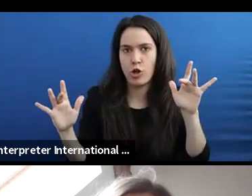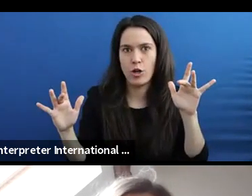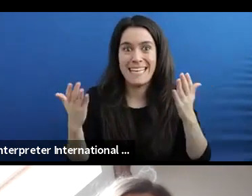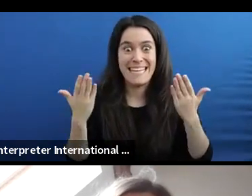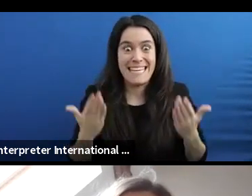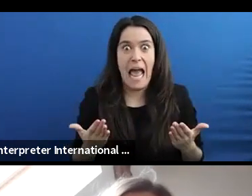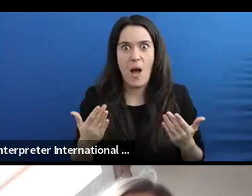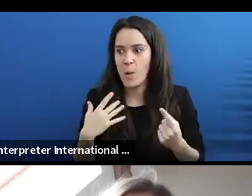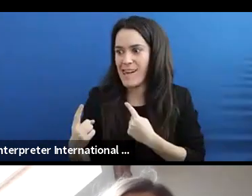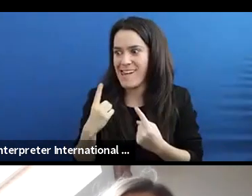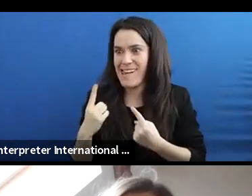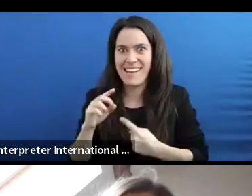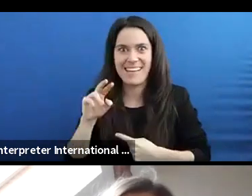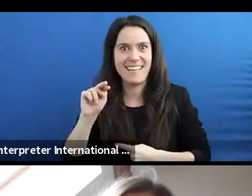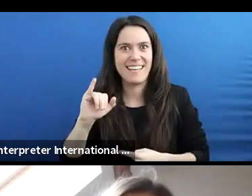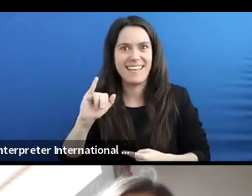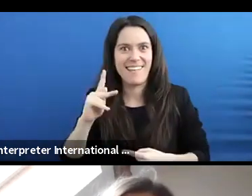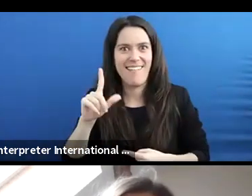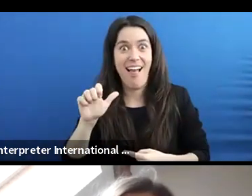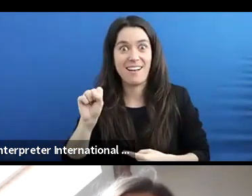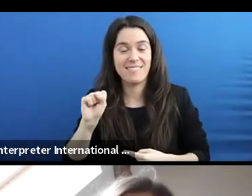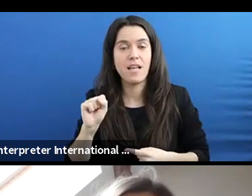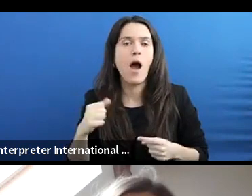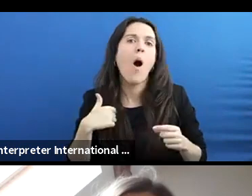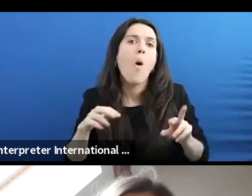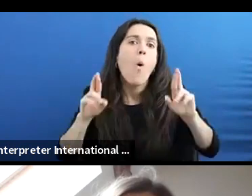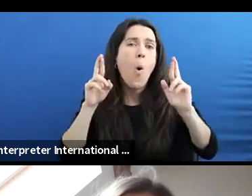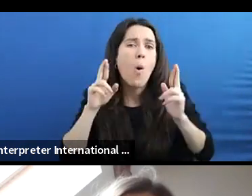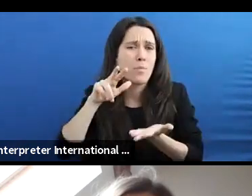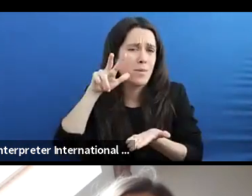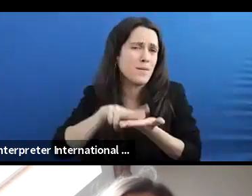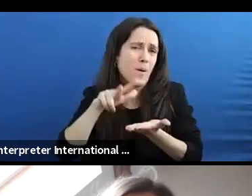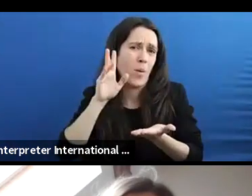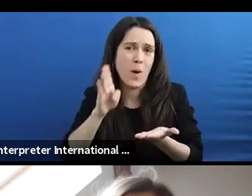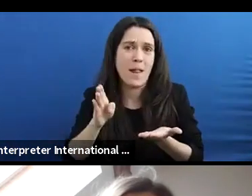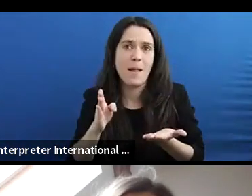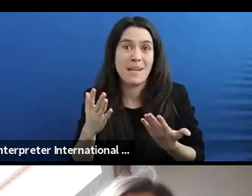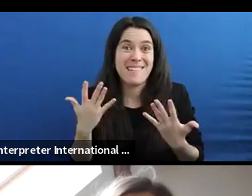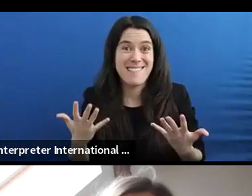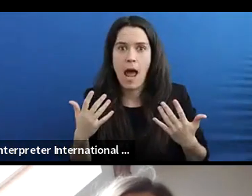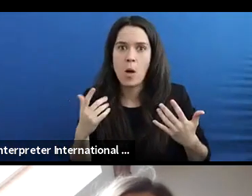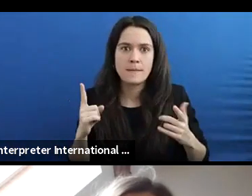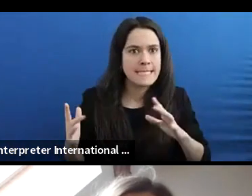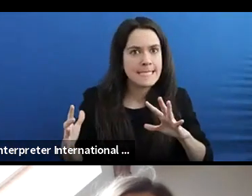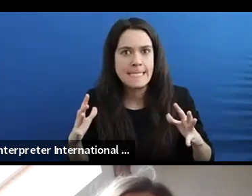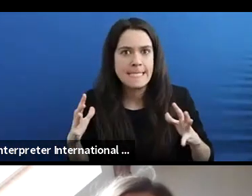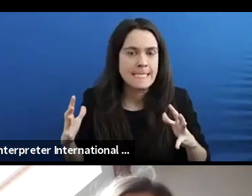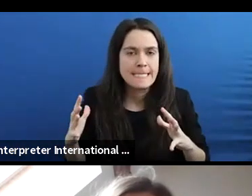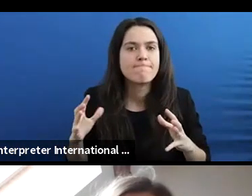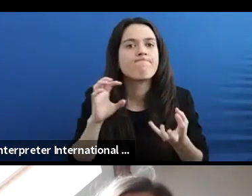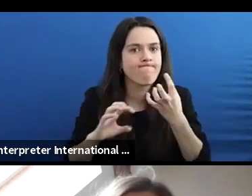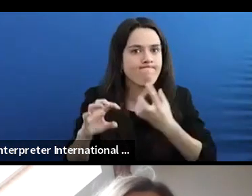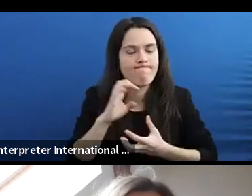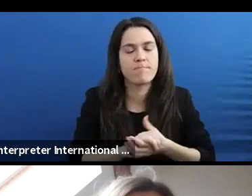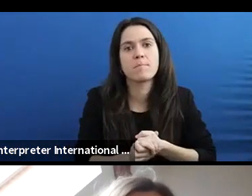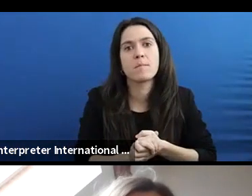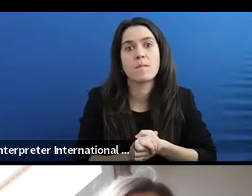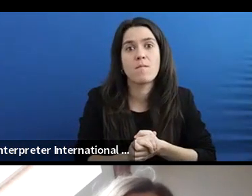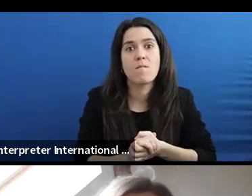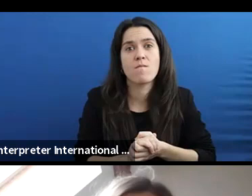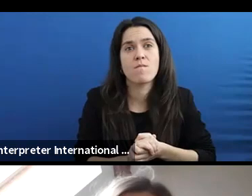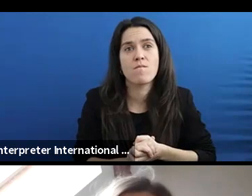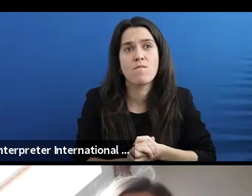with Niklas, and I hope it will be adopted, but it's a fight. Also, you have something